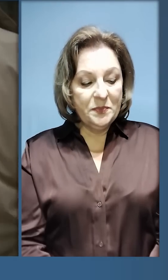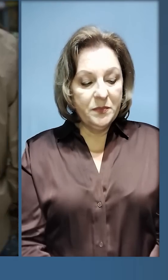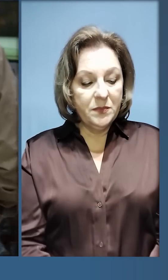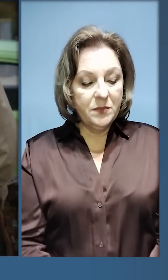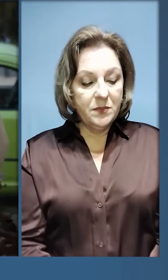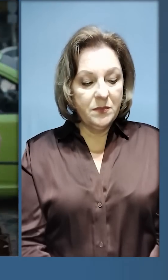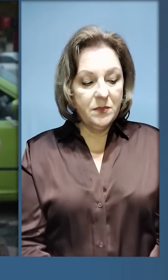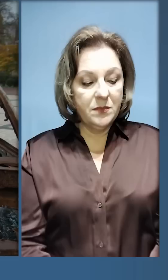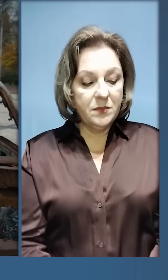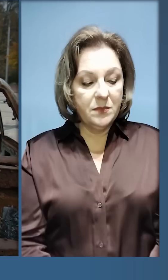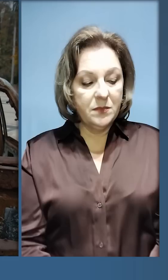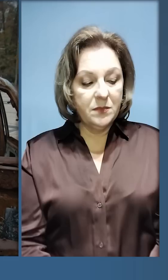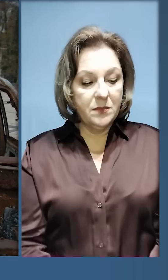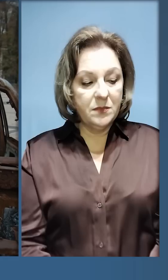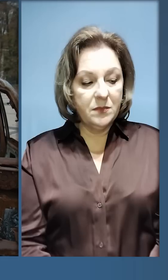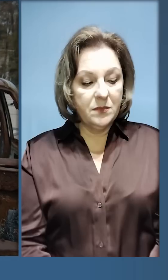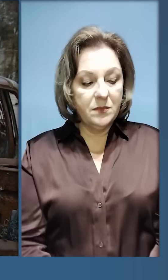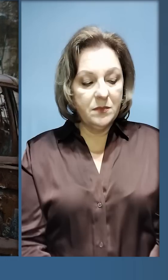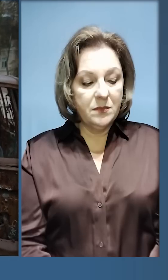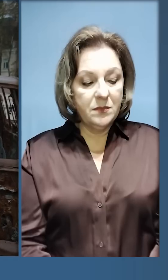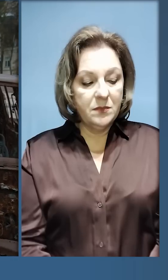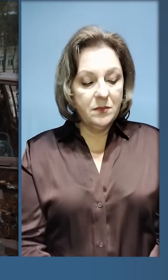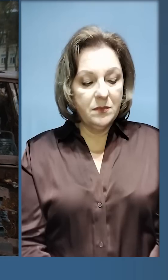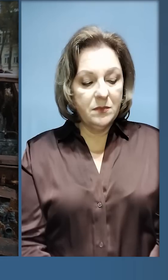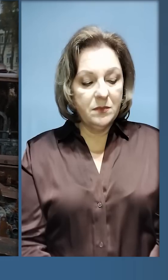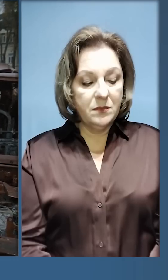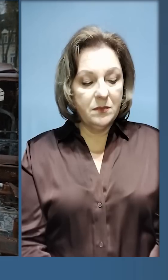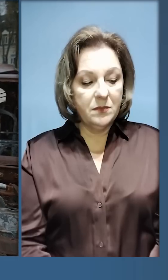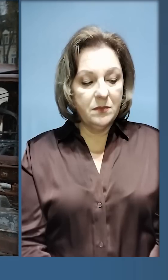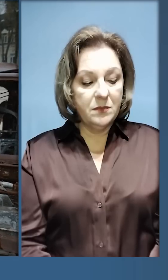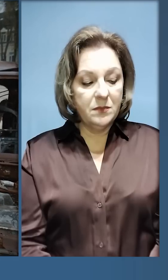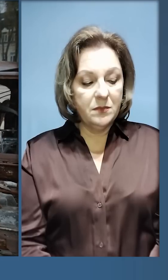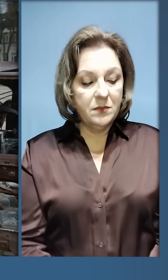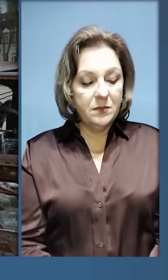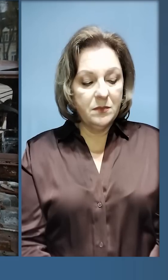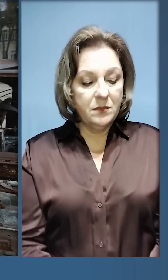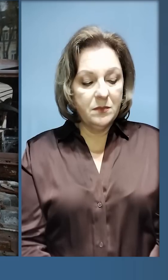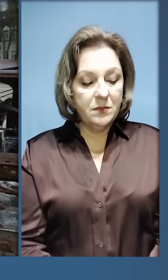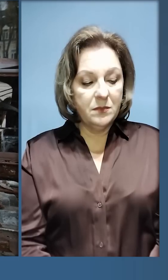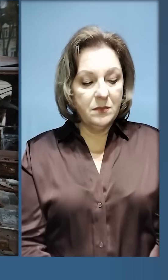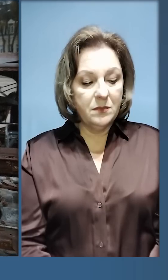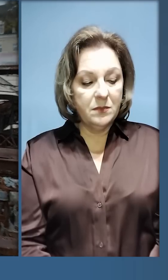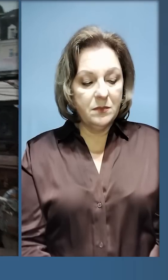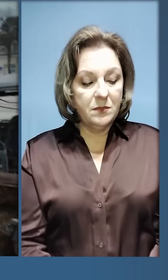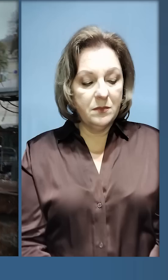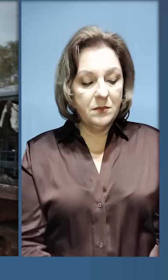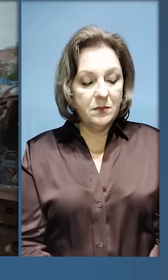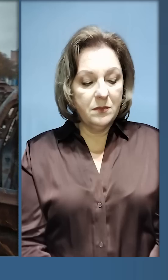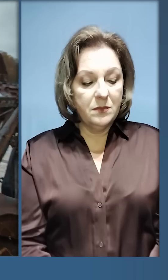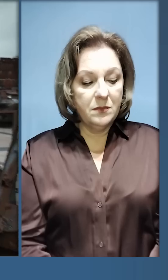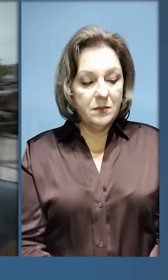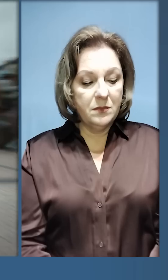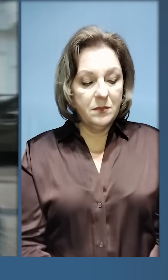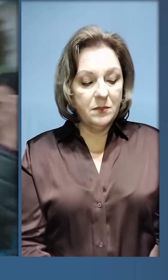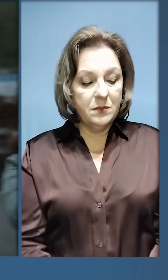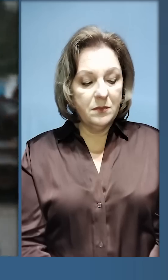they were killed directly in their cars. So it's also horrible. How many people left the country? You said you fed 5 million people. And